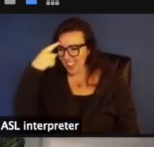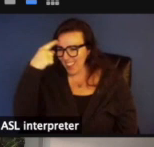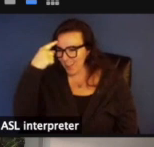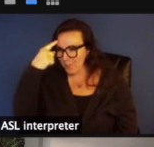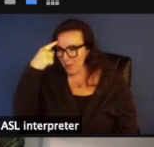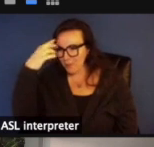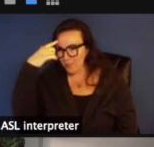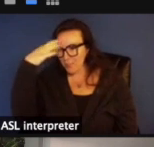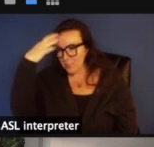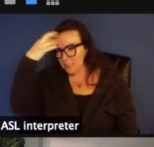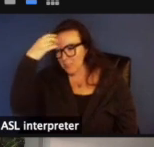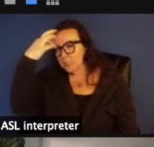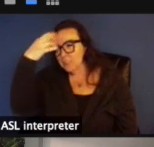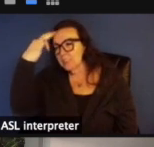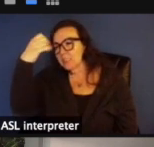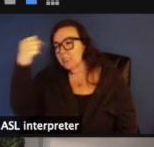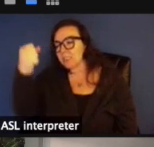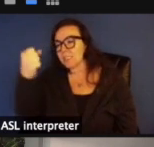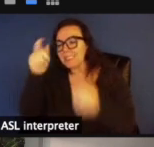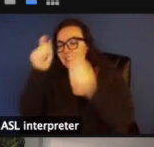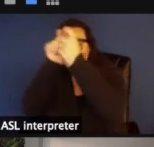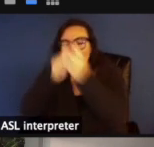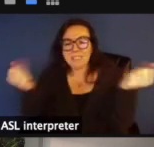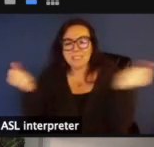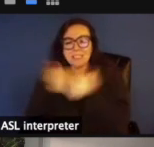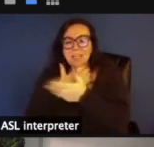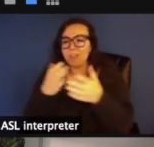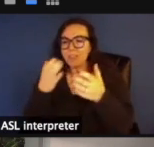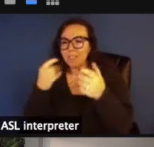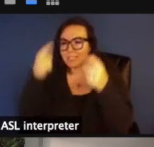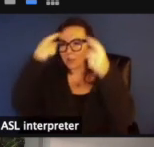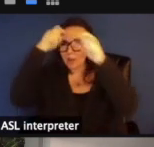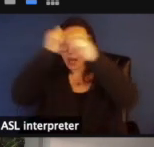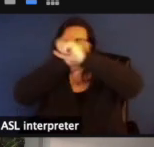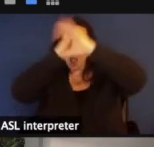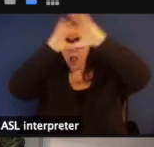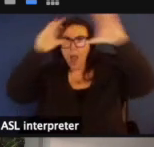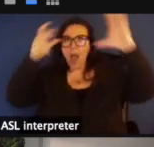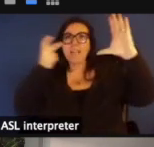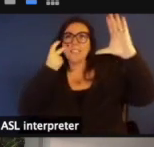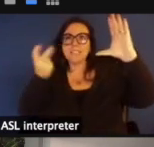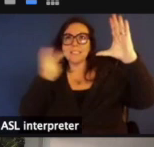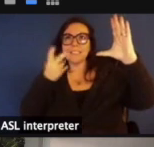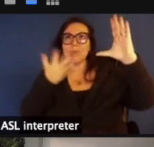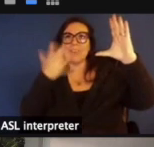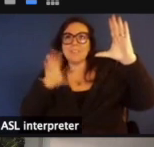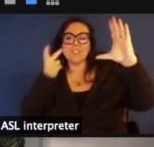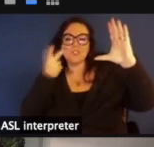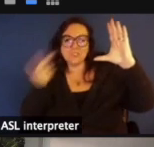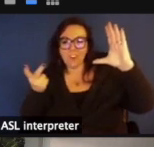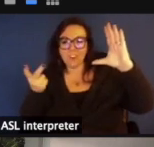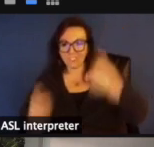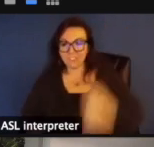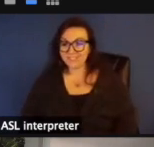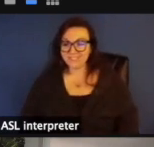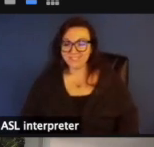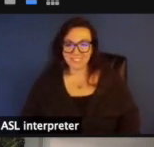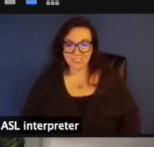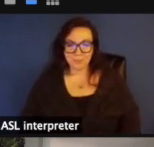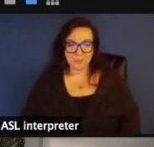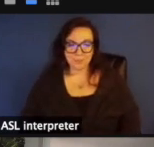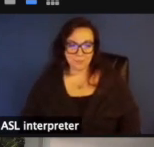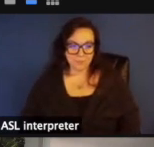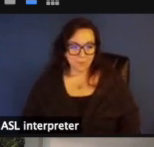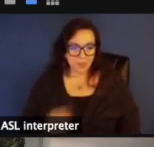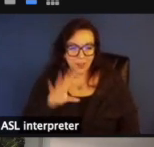Yes. He looks at it and remembers the details just like that. Just like that. Wow. And here it looks like he's got a little green in a